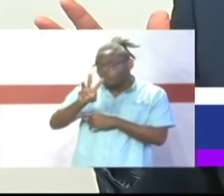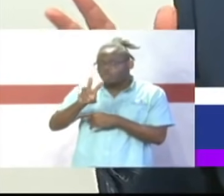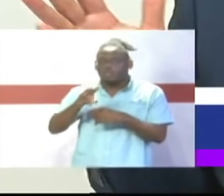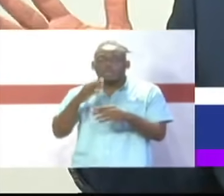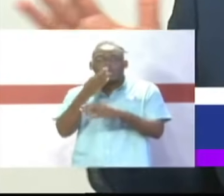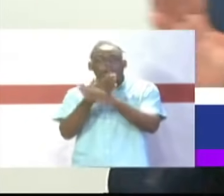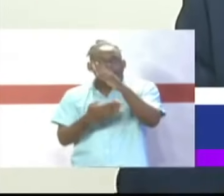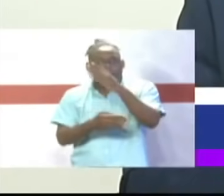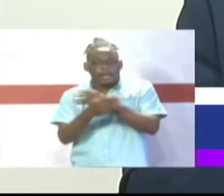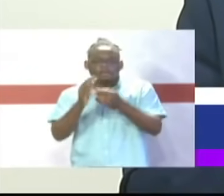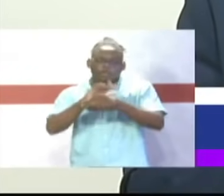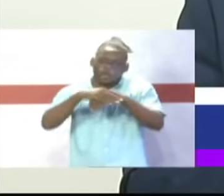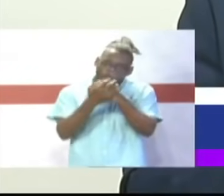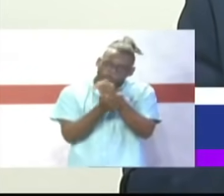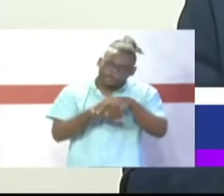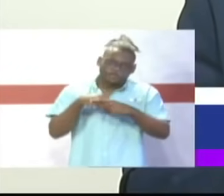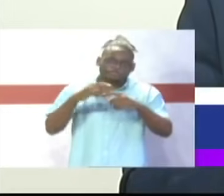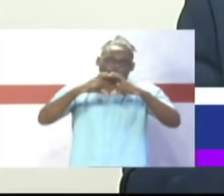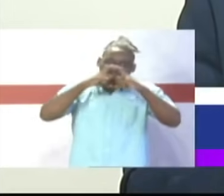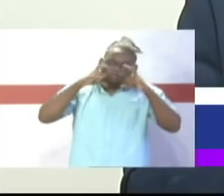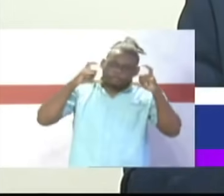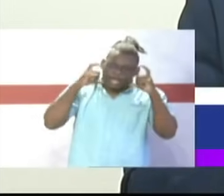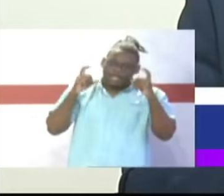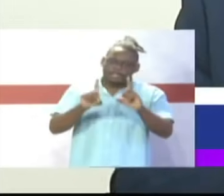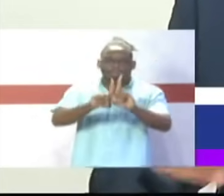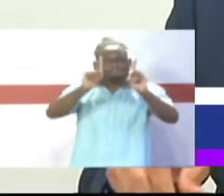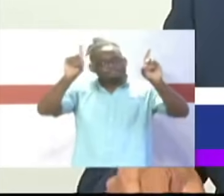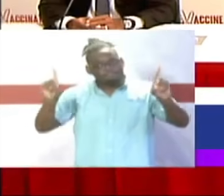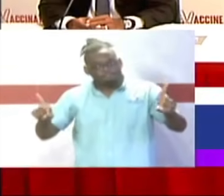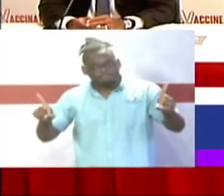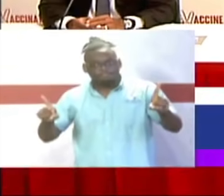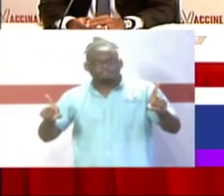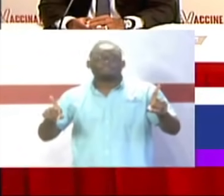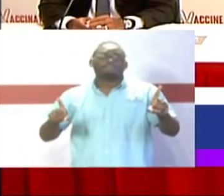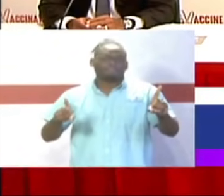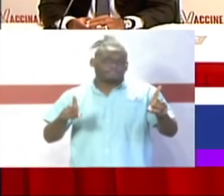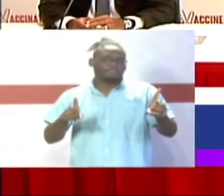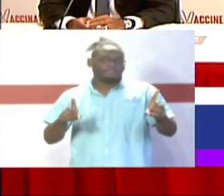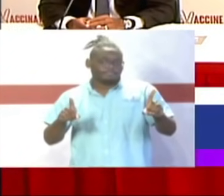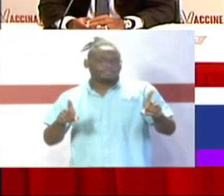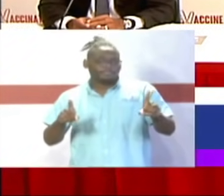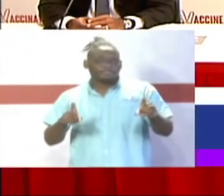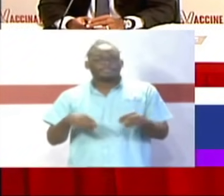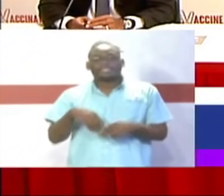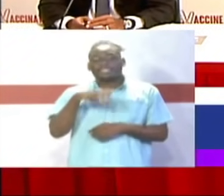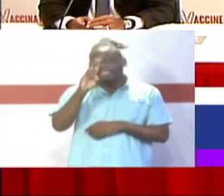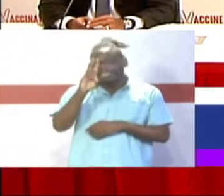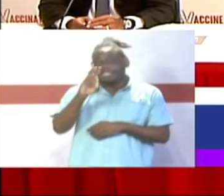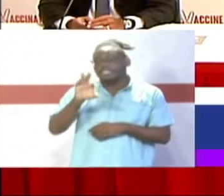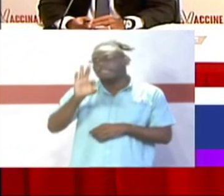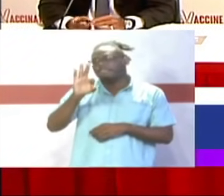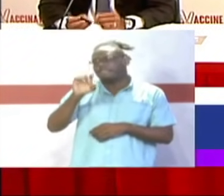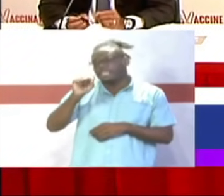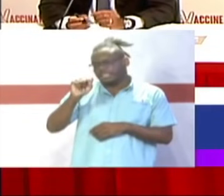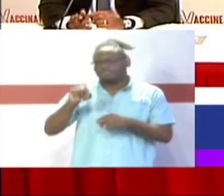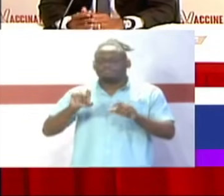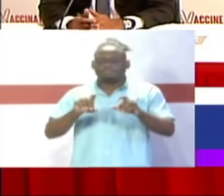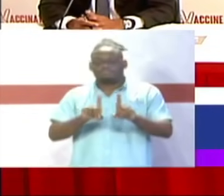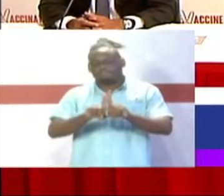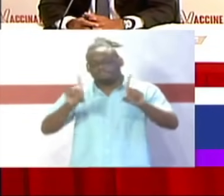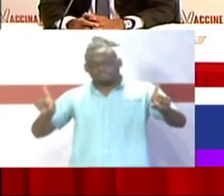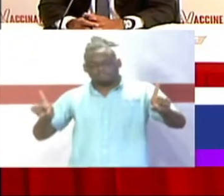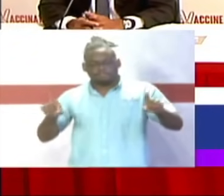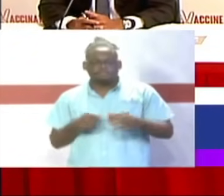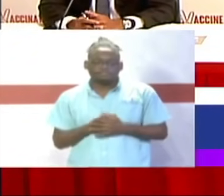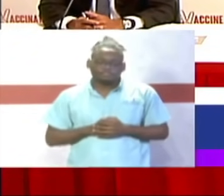social distancing, washing your distance. Okay? Thank you very much for the question. Thank you, Minister. I see that we have AZP News with another